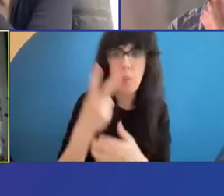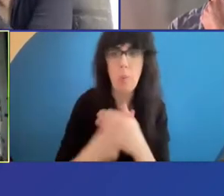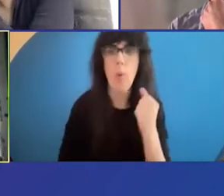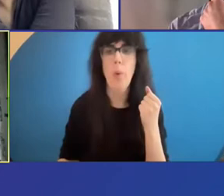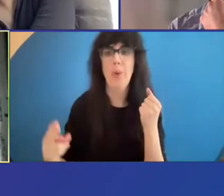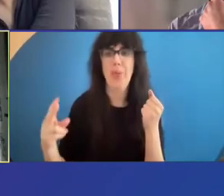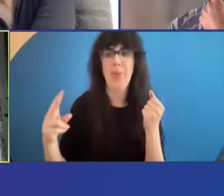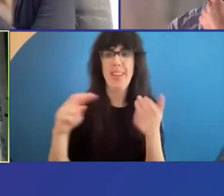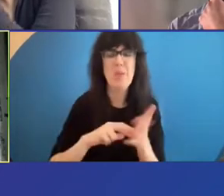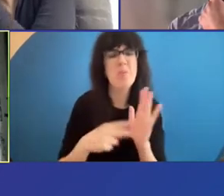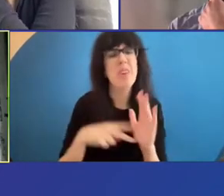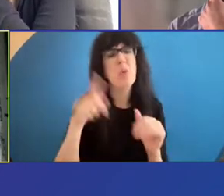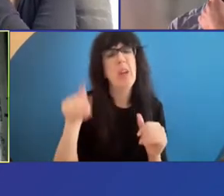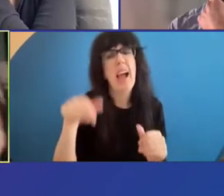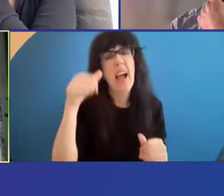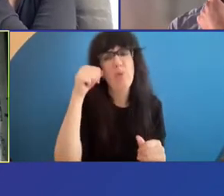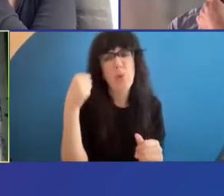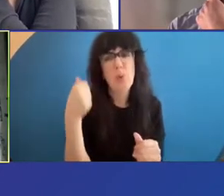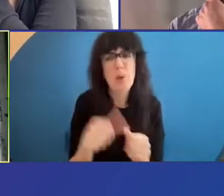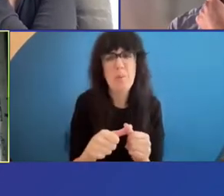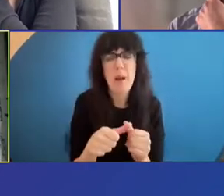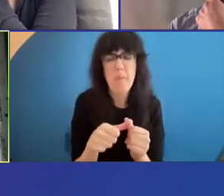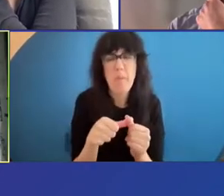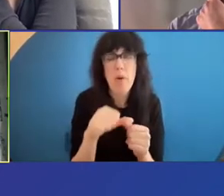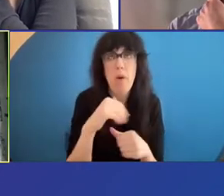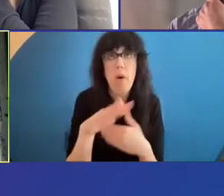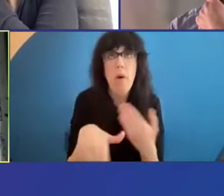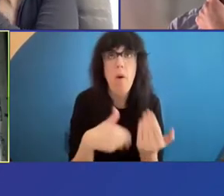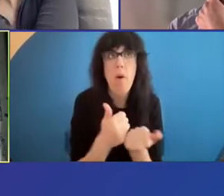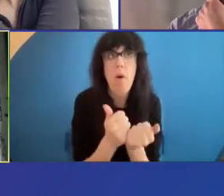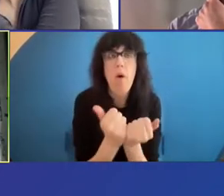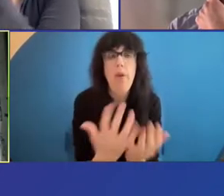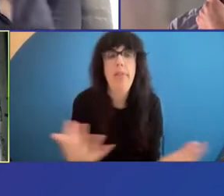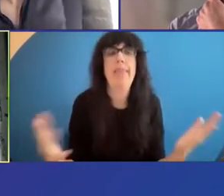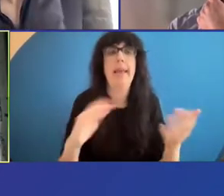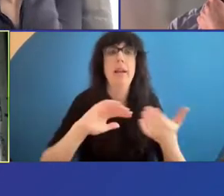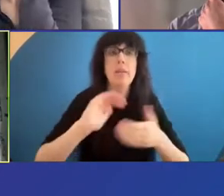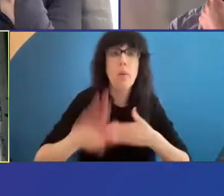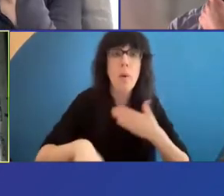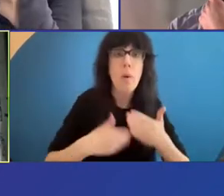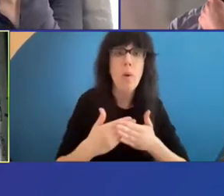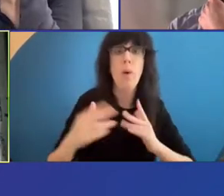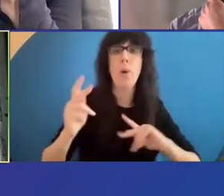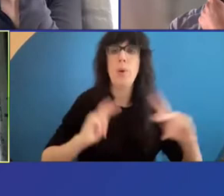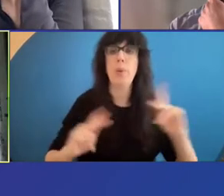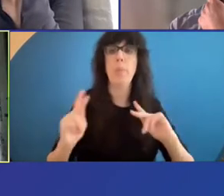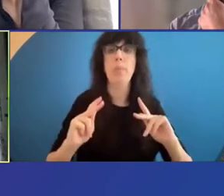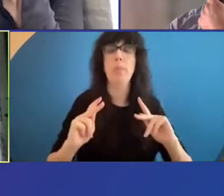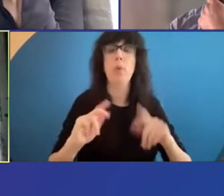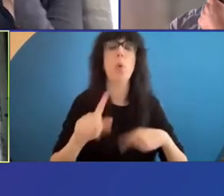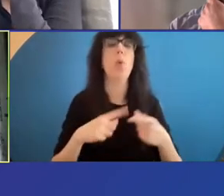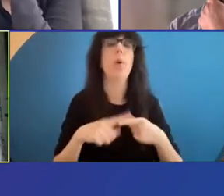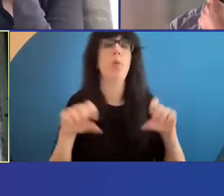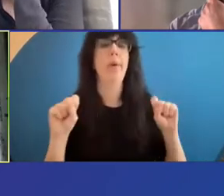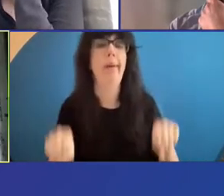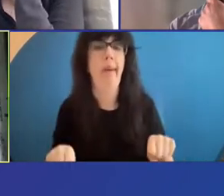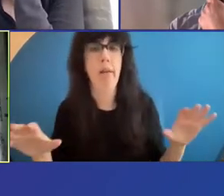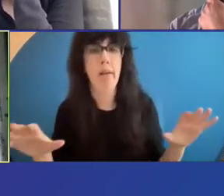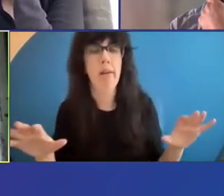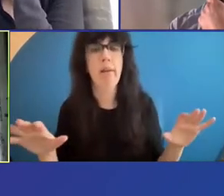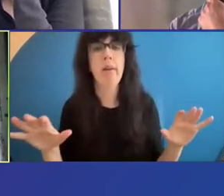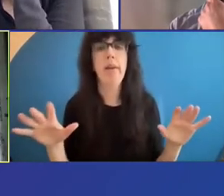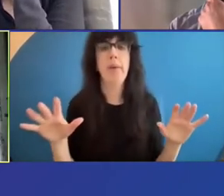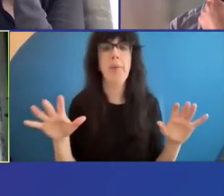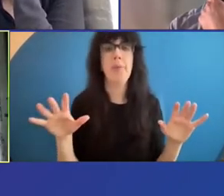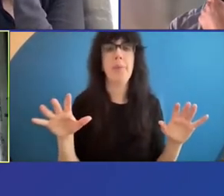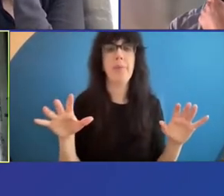know, all the things, all the people, when we can, you know, however it comes. Like, at